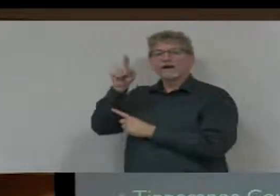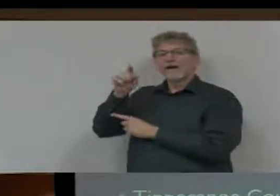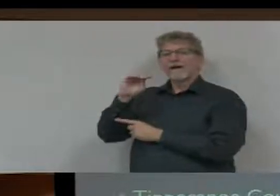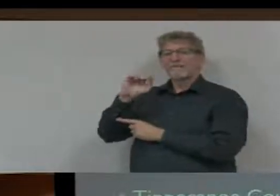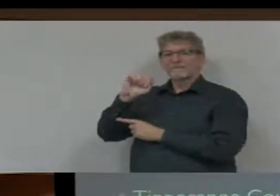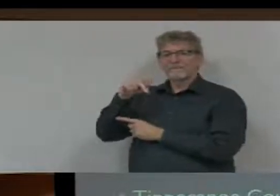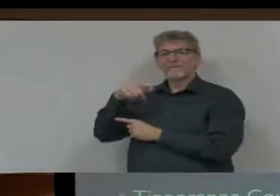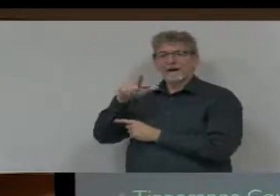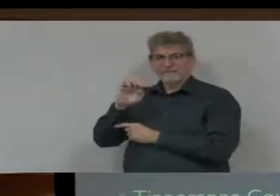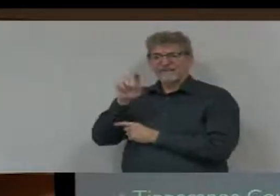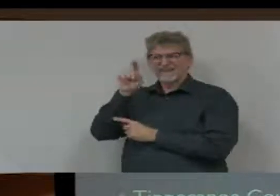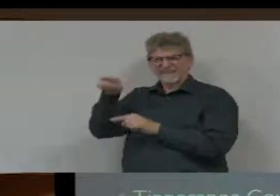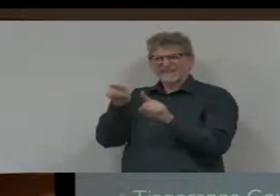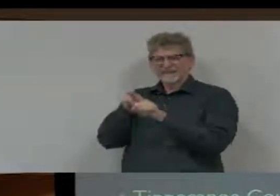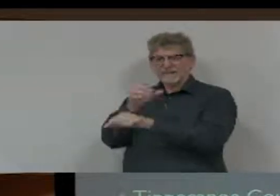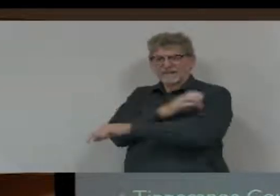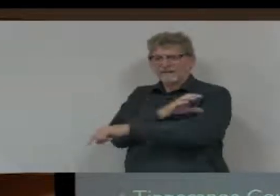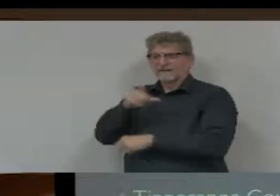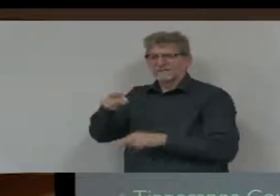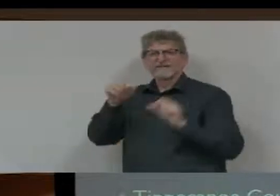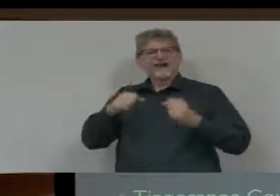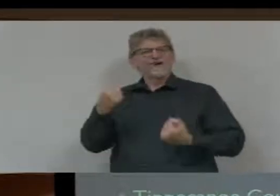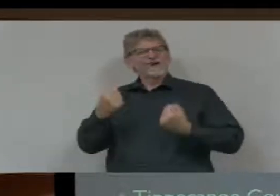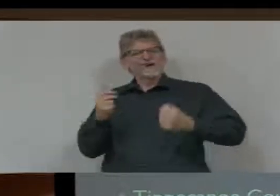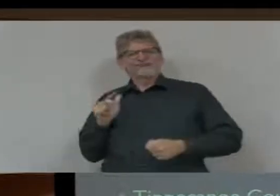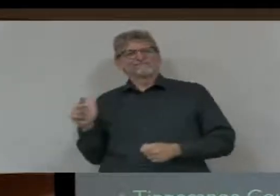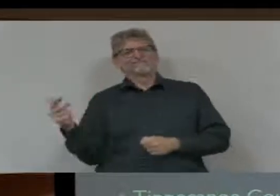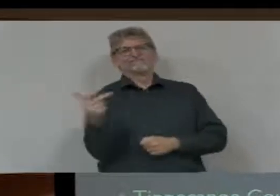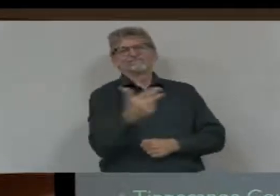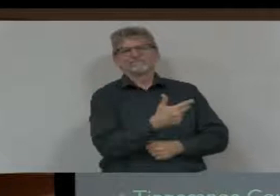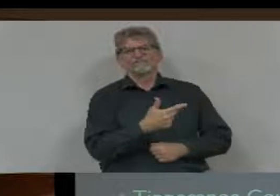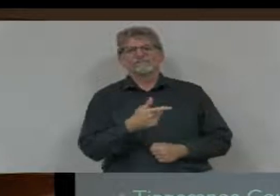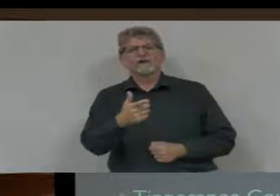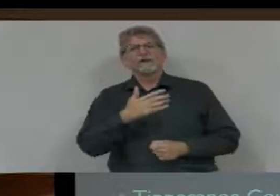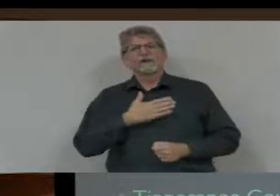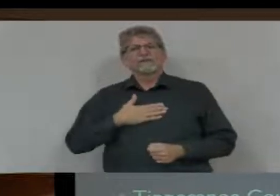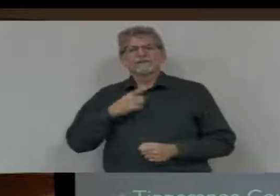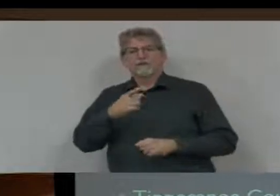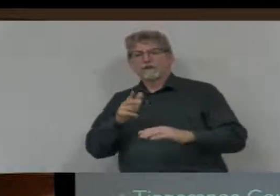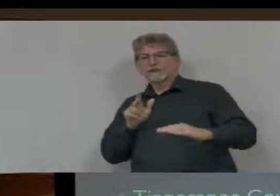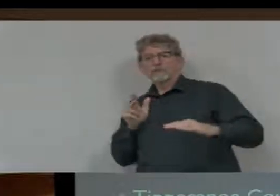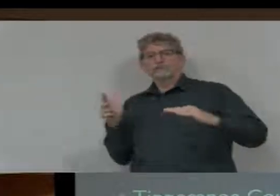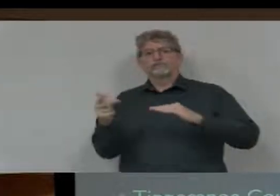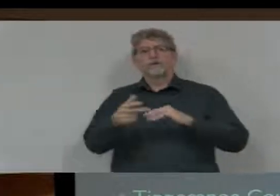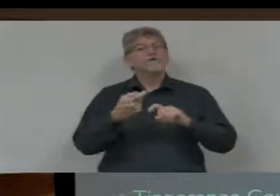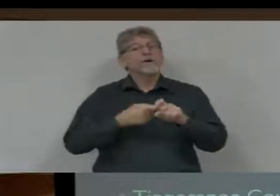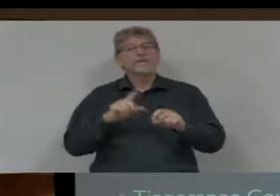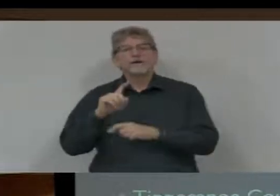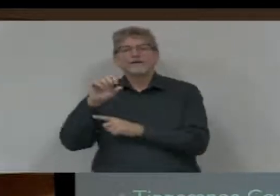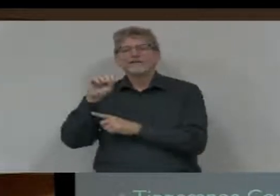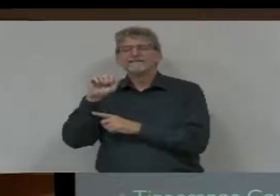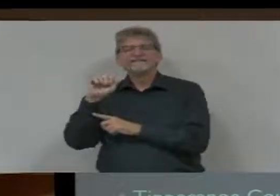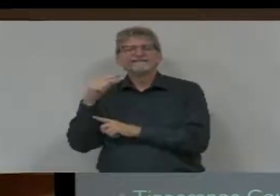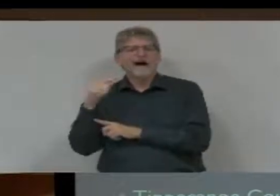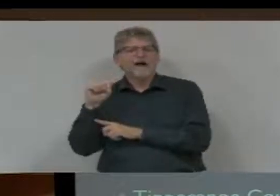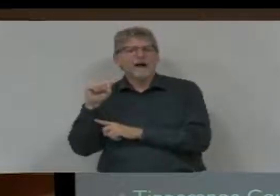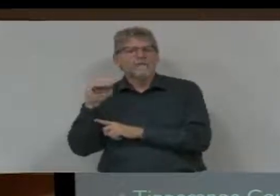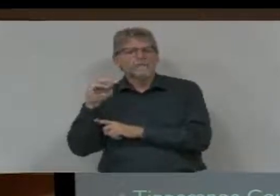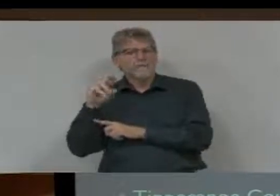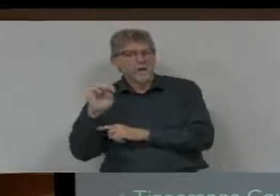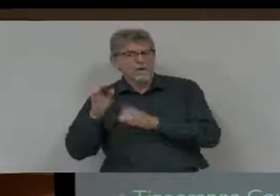that are registered to please enter from the Sagamore Parkway entrance for that clinic this Saturday.